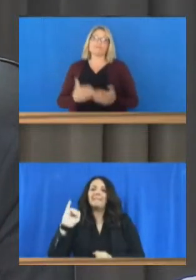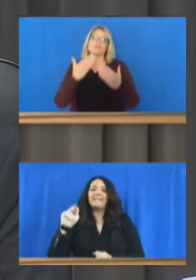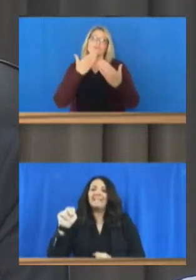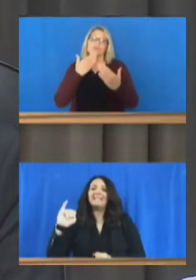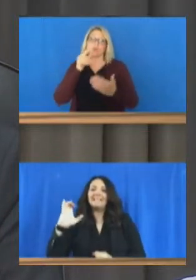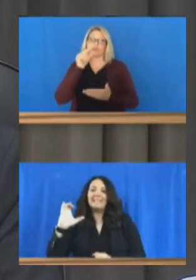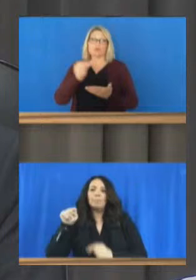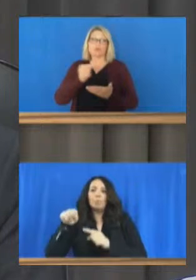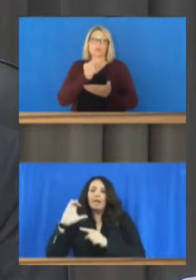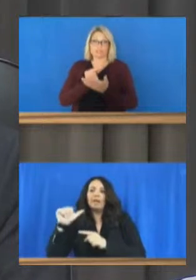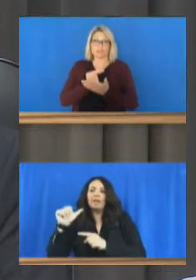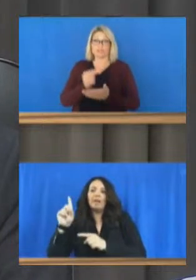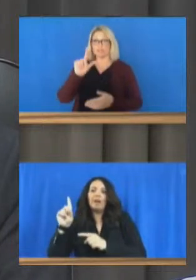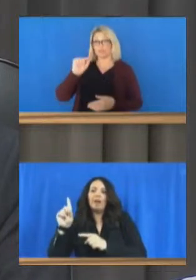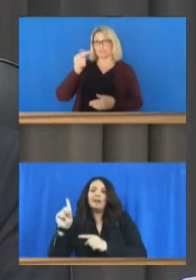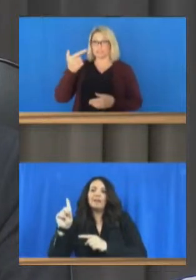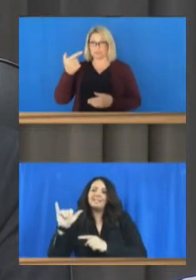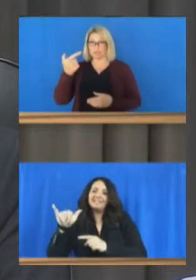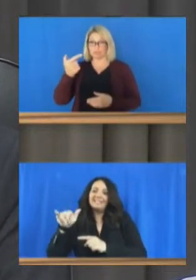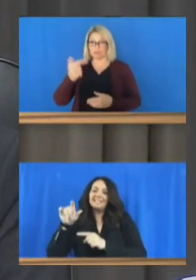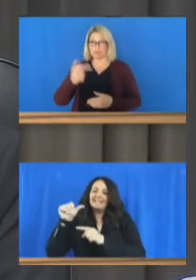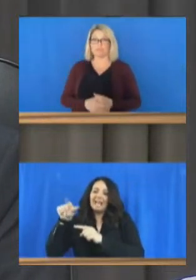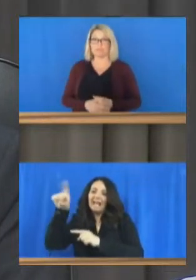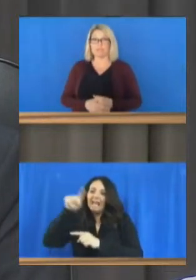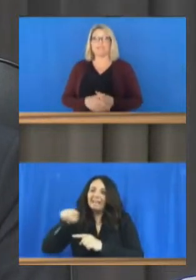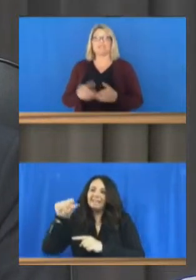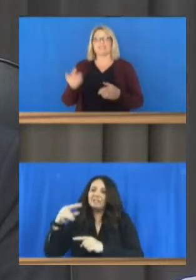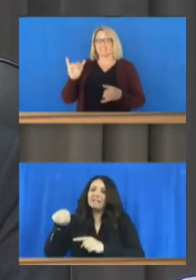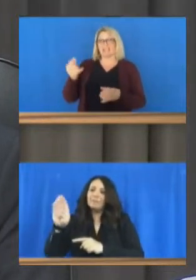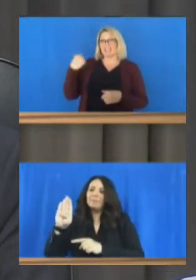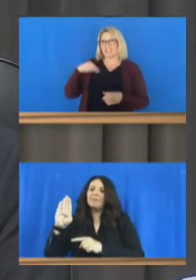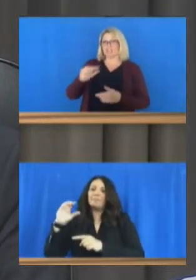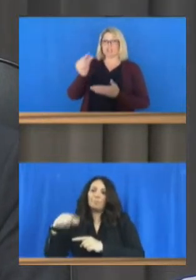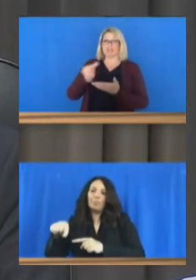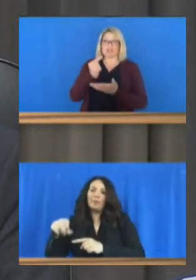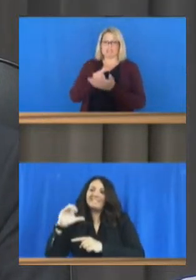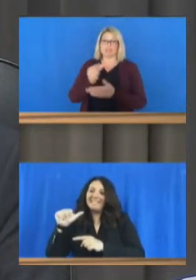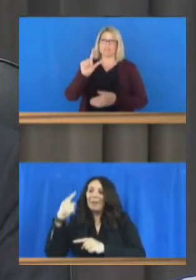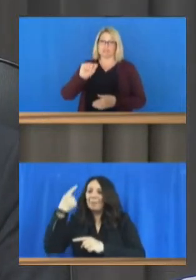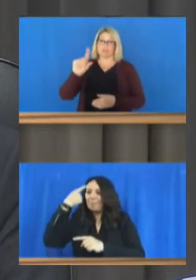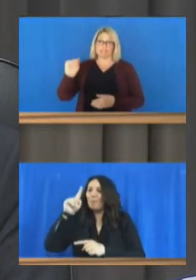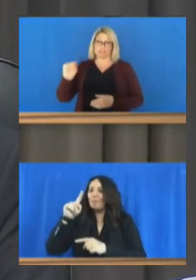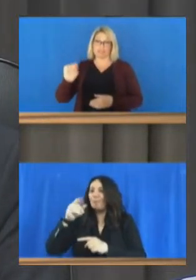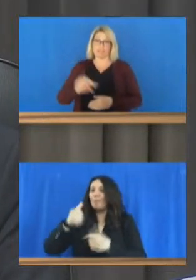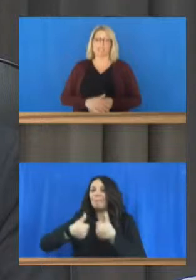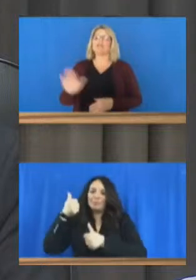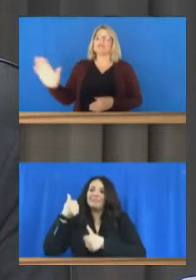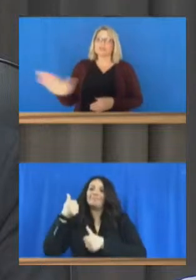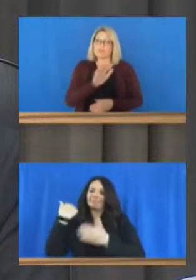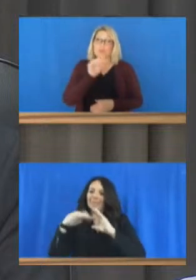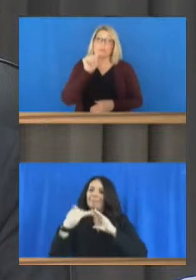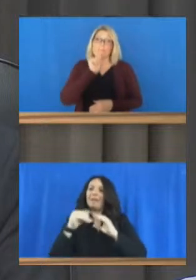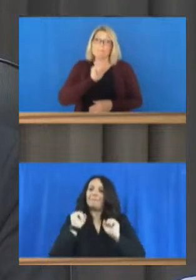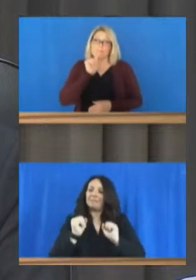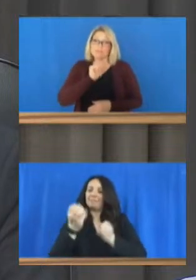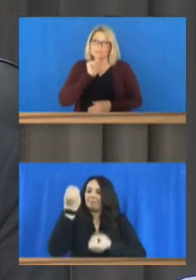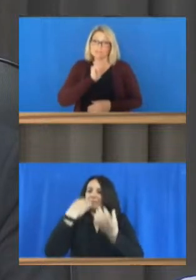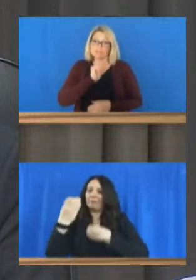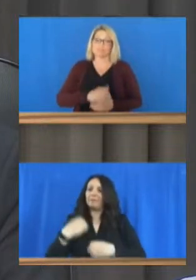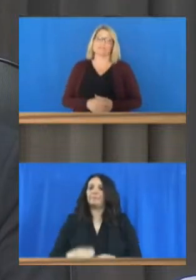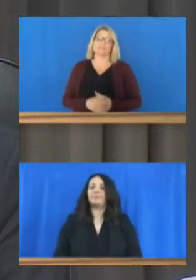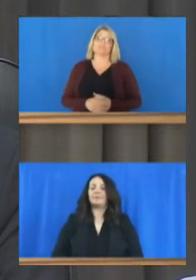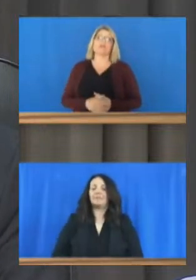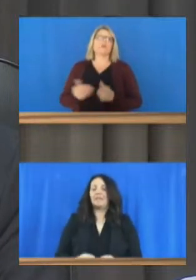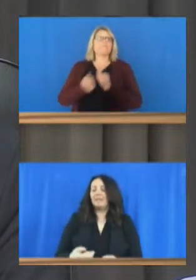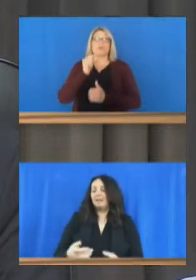Et comme il ne sera pas possible d'organiser des balles de fin d'année dans les écoles cette année, pour des raisons clairement évidentes, je suis convaincu que les écoles et les